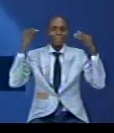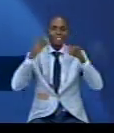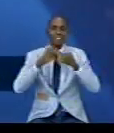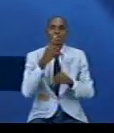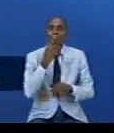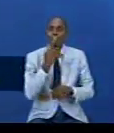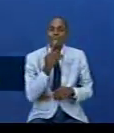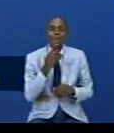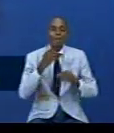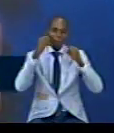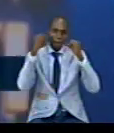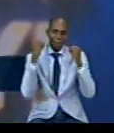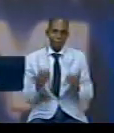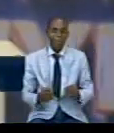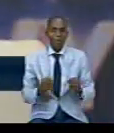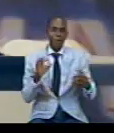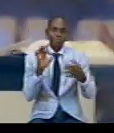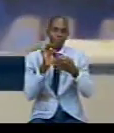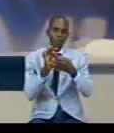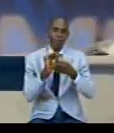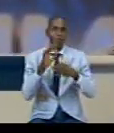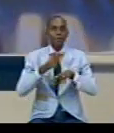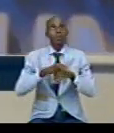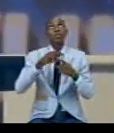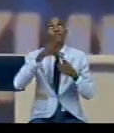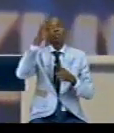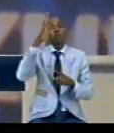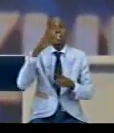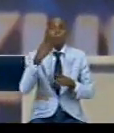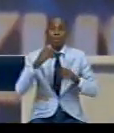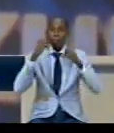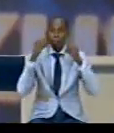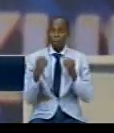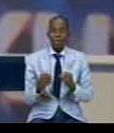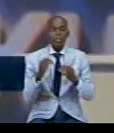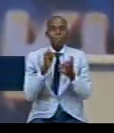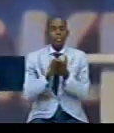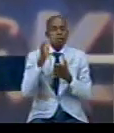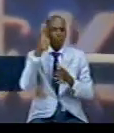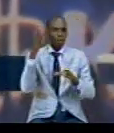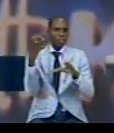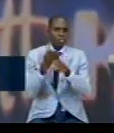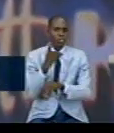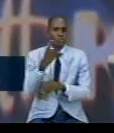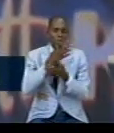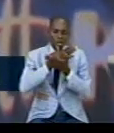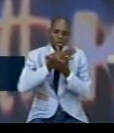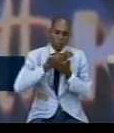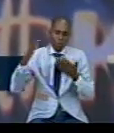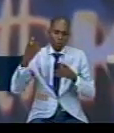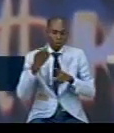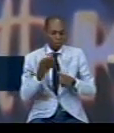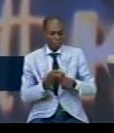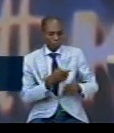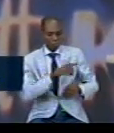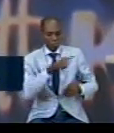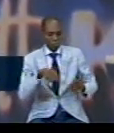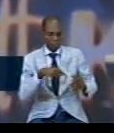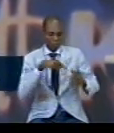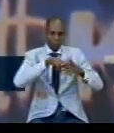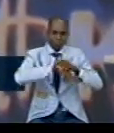power belongeth unto God. The power that will take you away from the dungeon